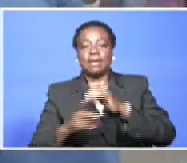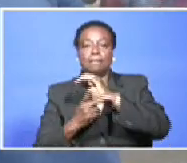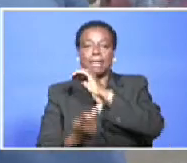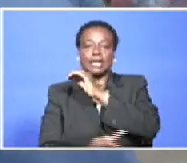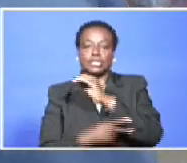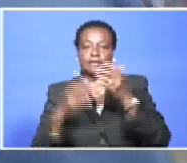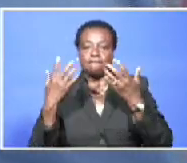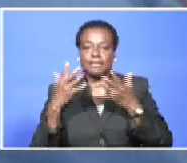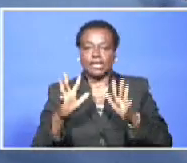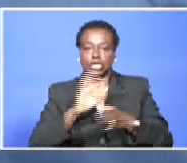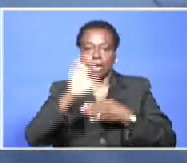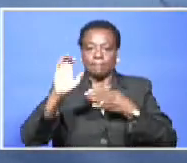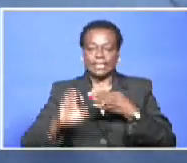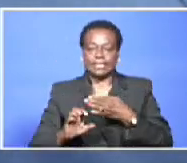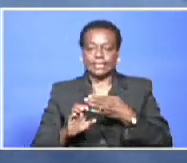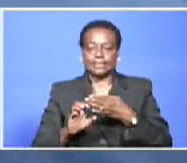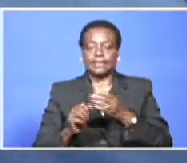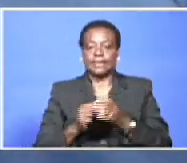are completed.